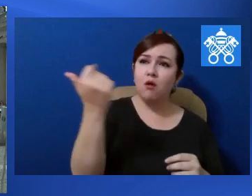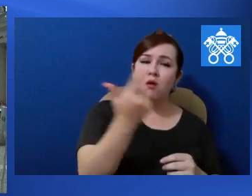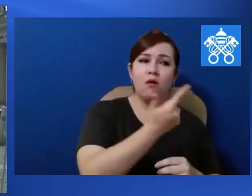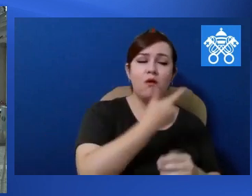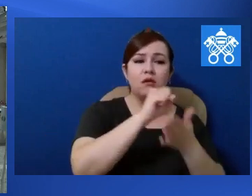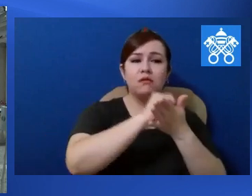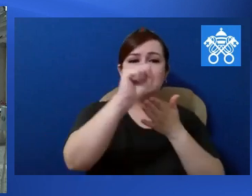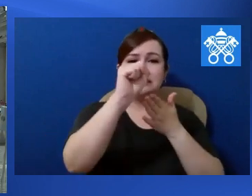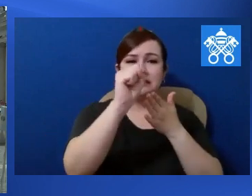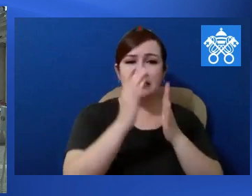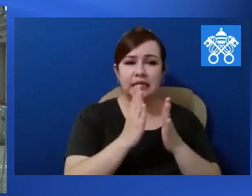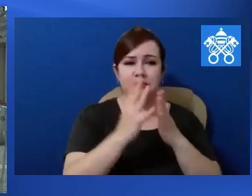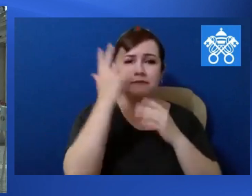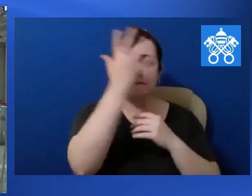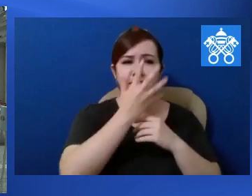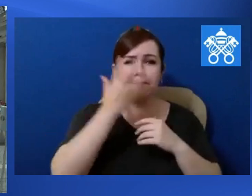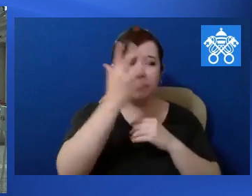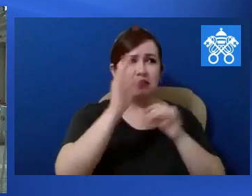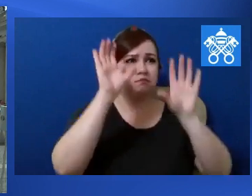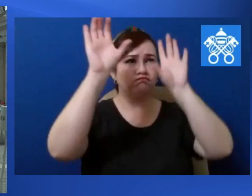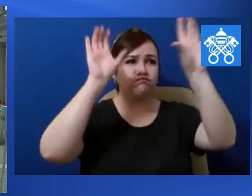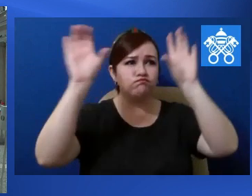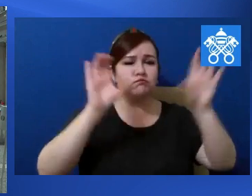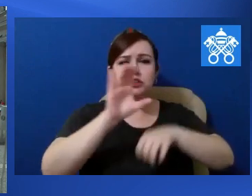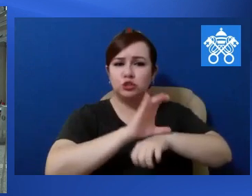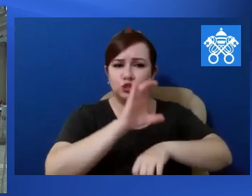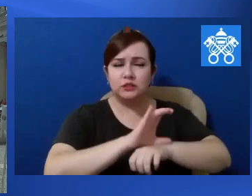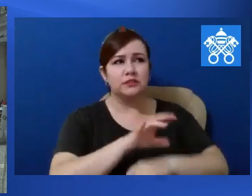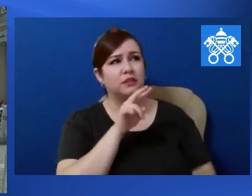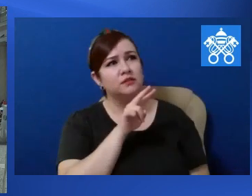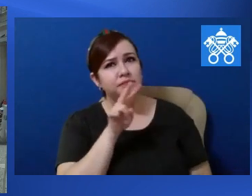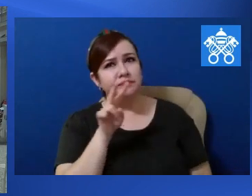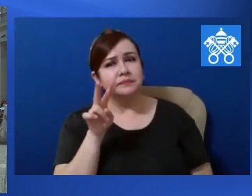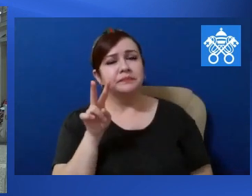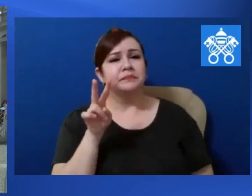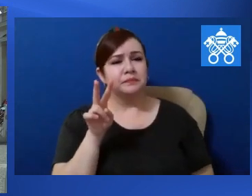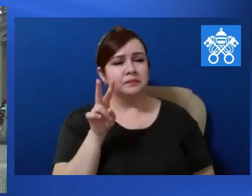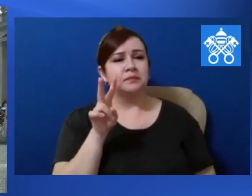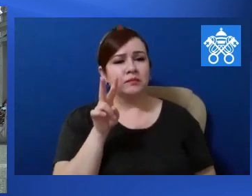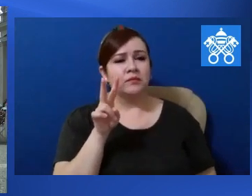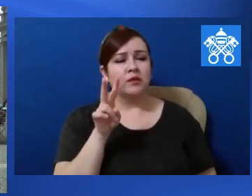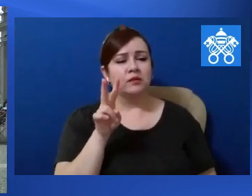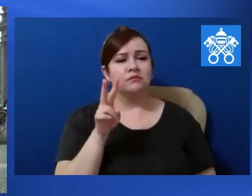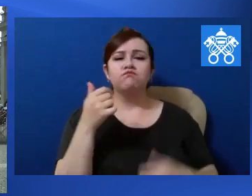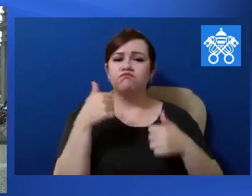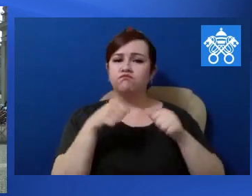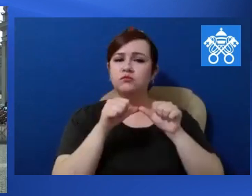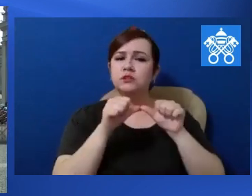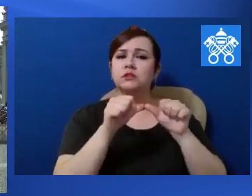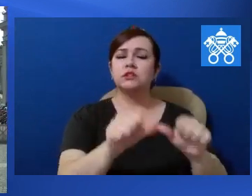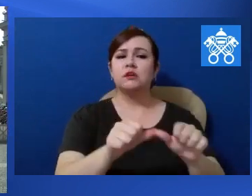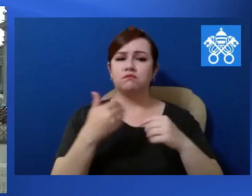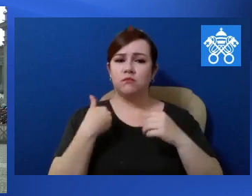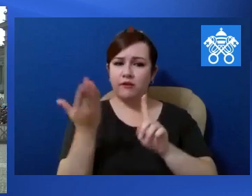transformed by God's presence. Like Mary Magdalene, who first encountered the